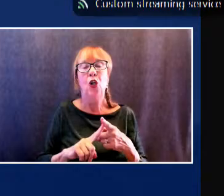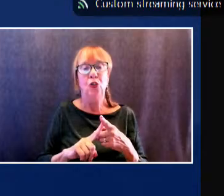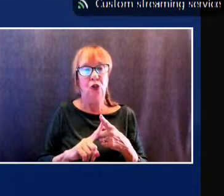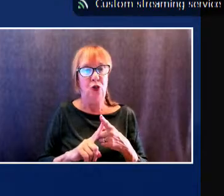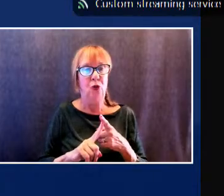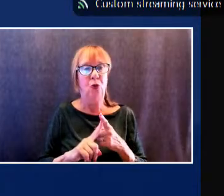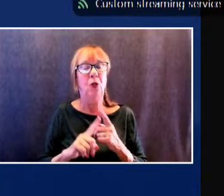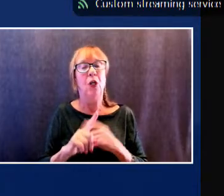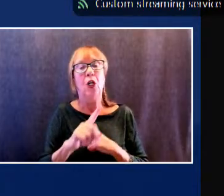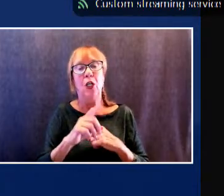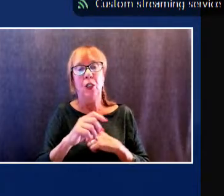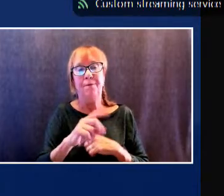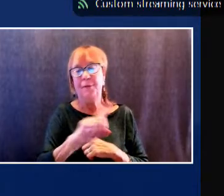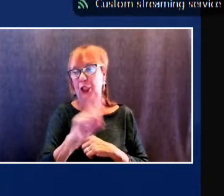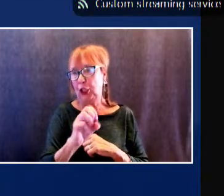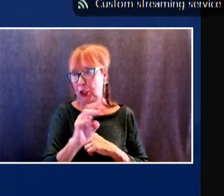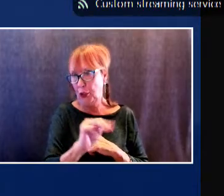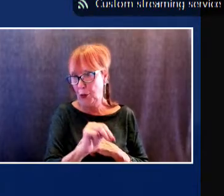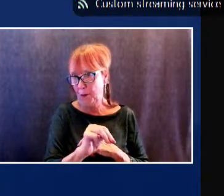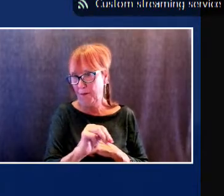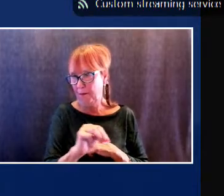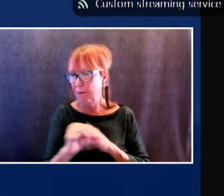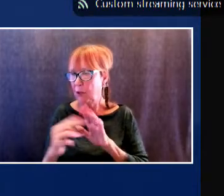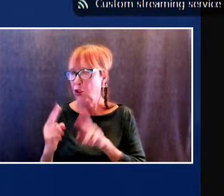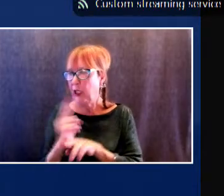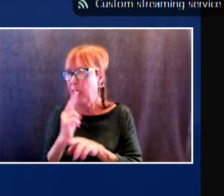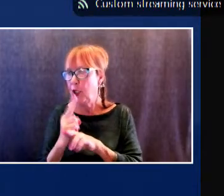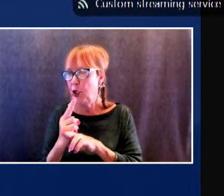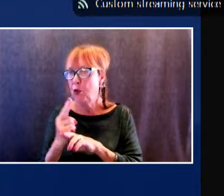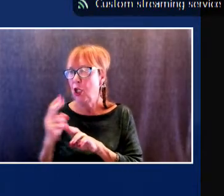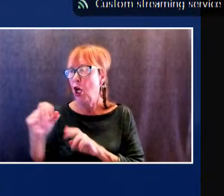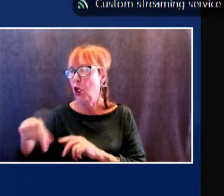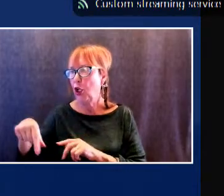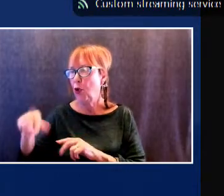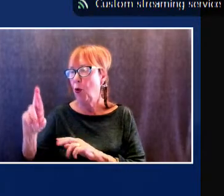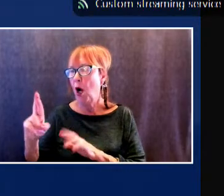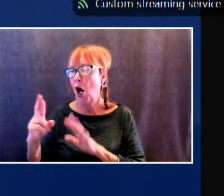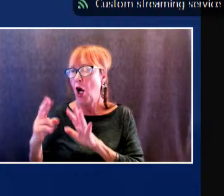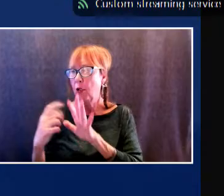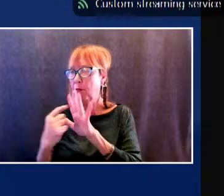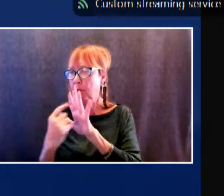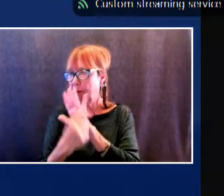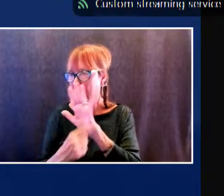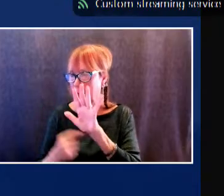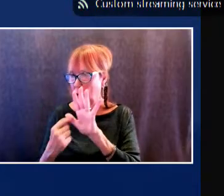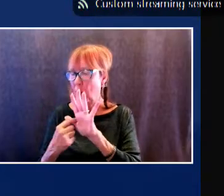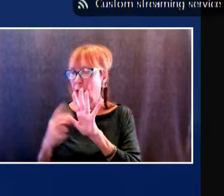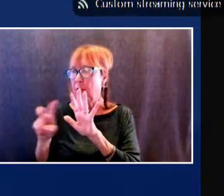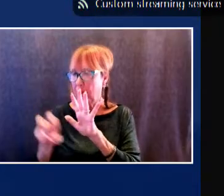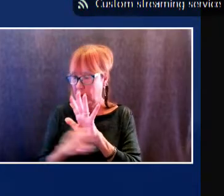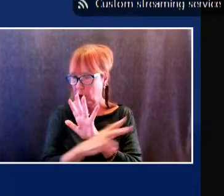on your screen. Questions submitted to the YouTube chat will not be answered.